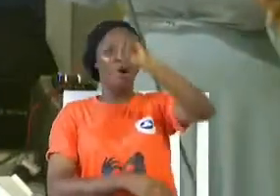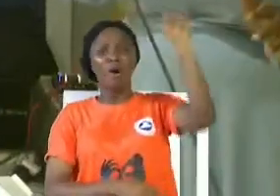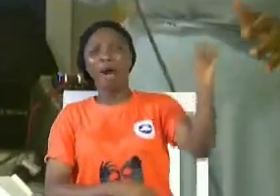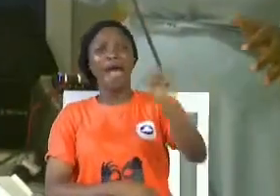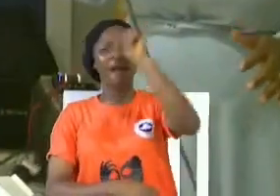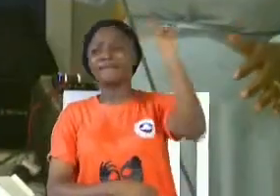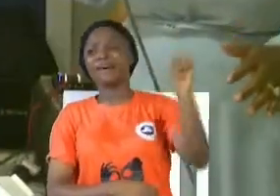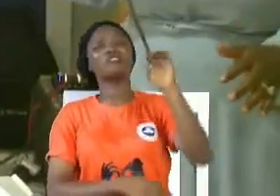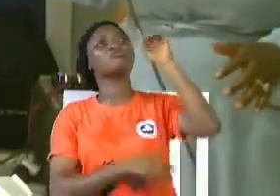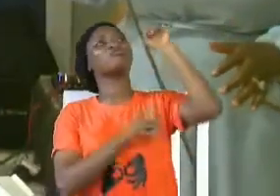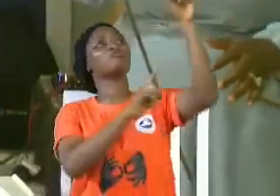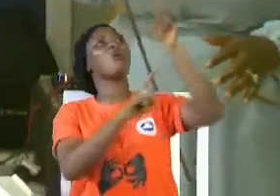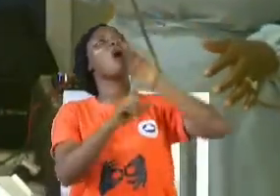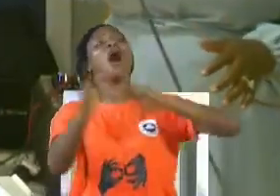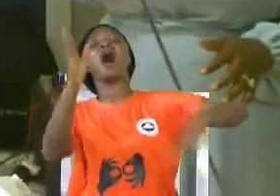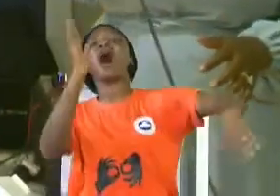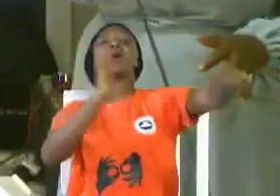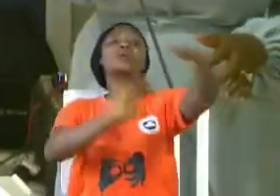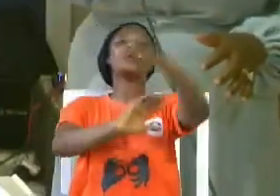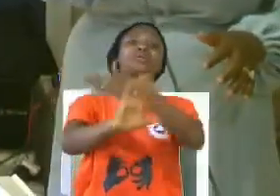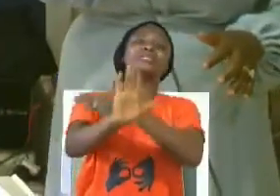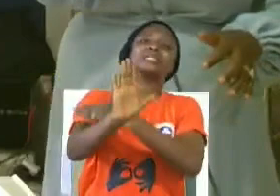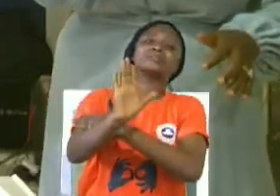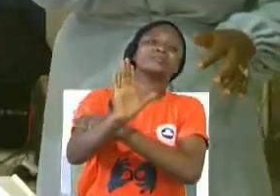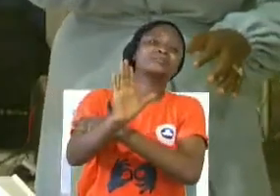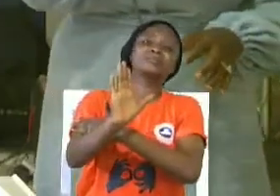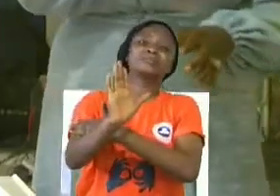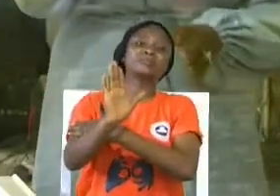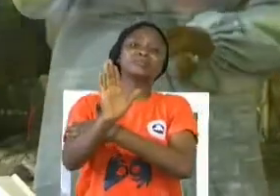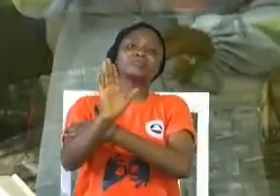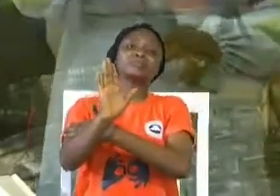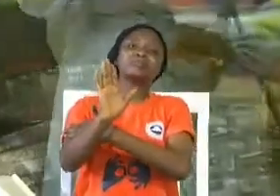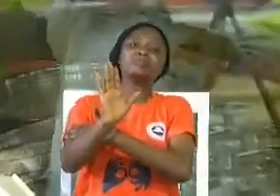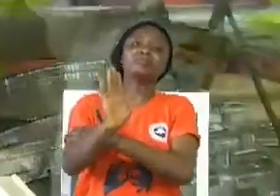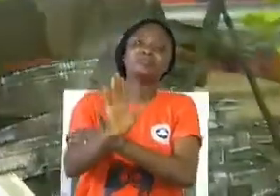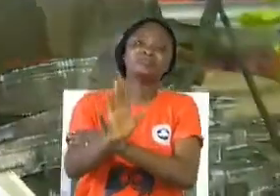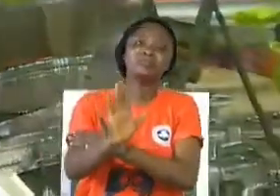and forever you are God. Sing